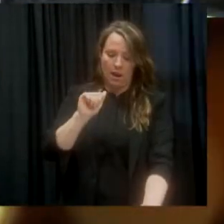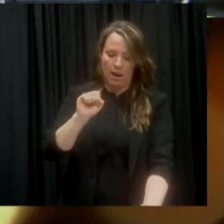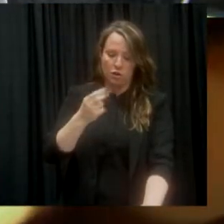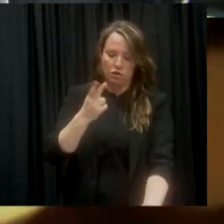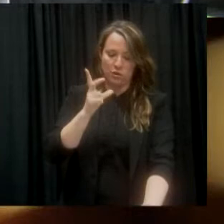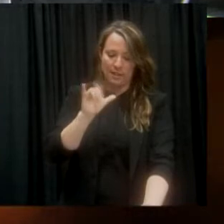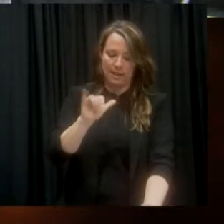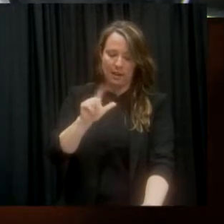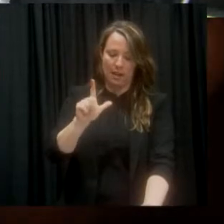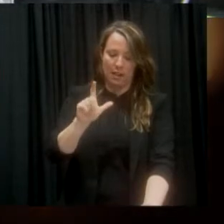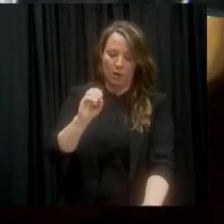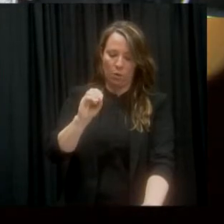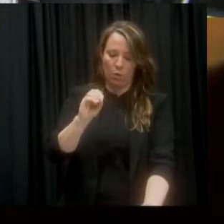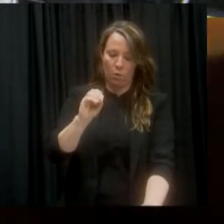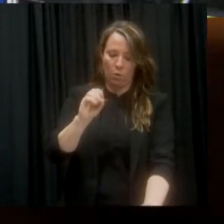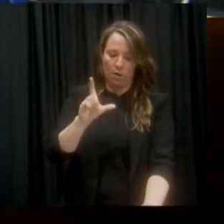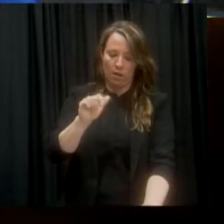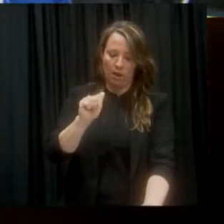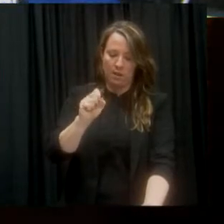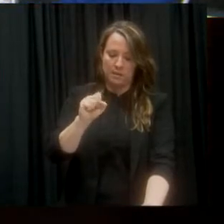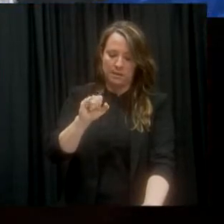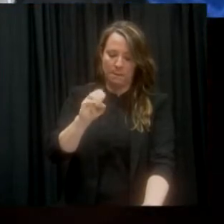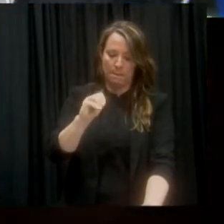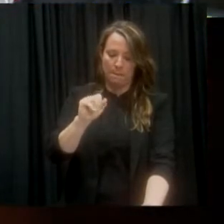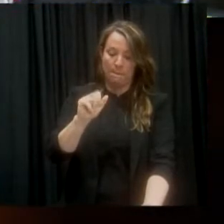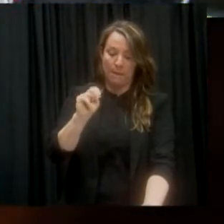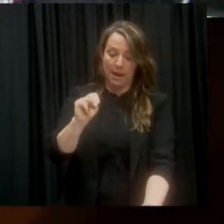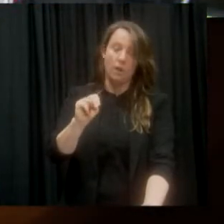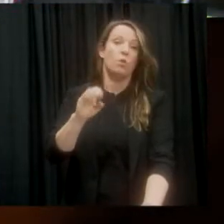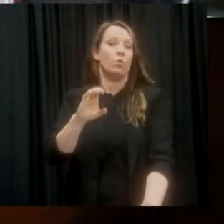Ashley L. Olasiman, cum laude.